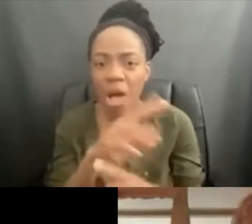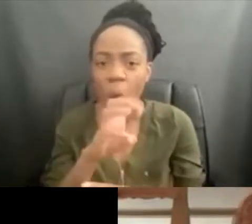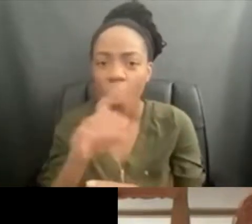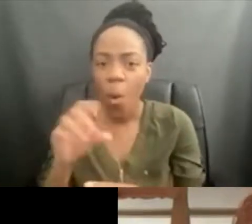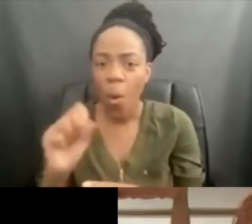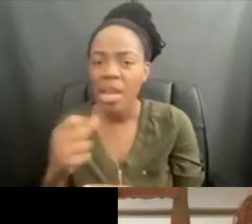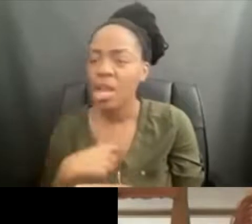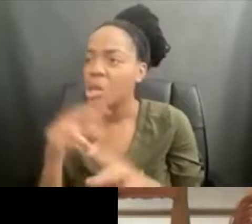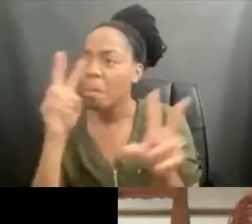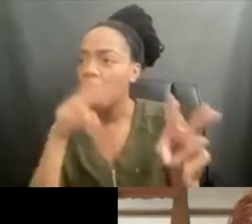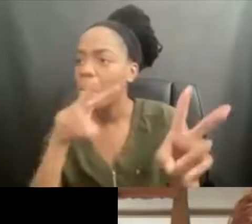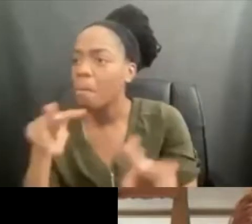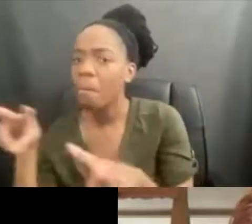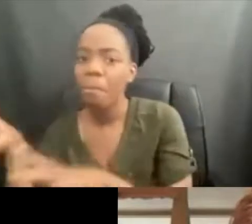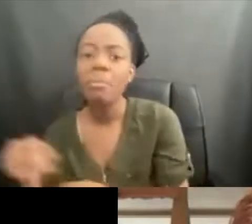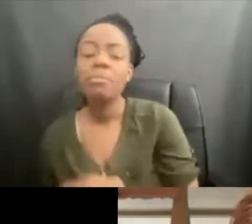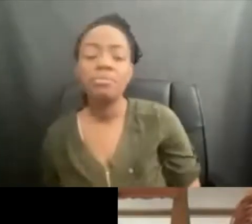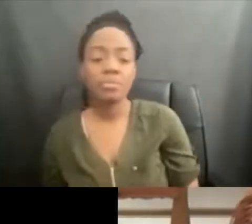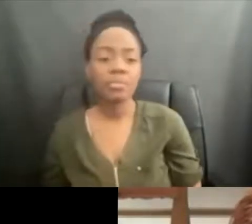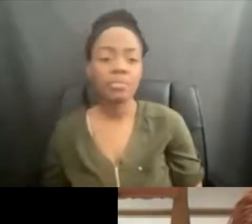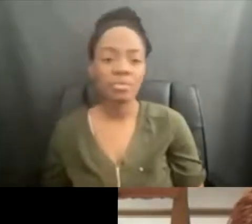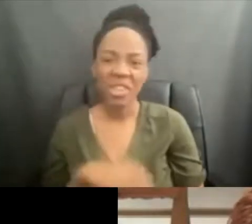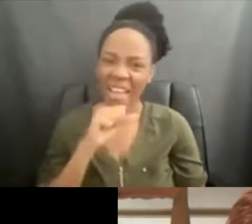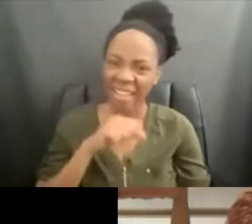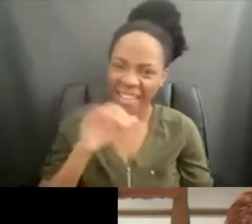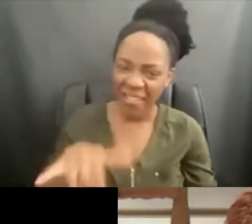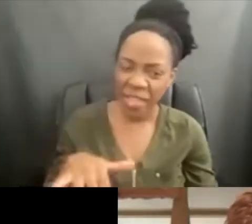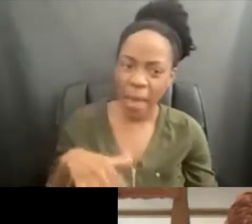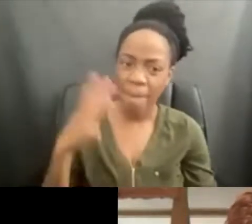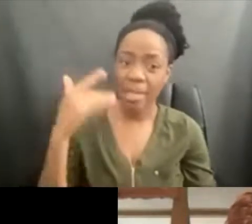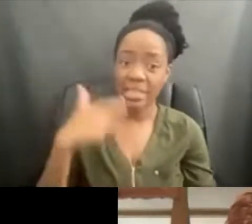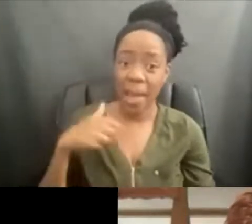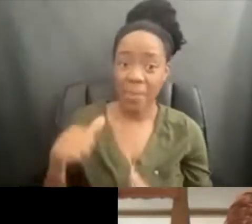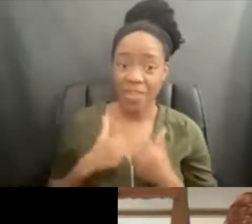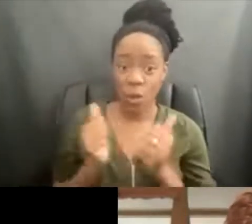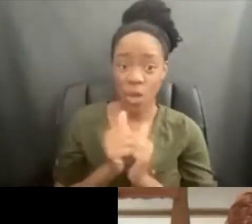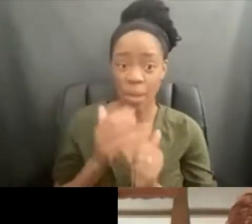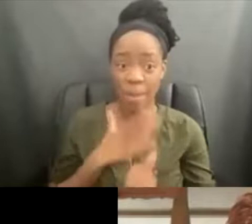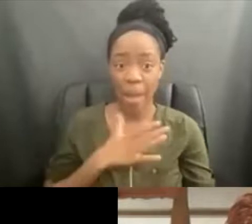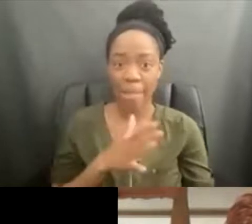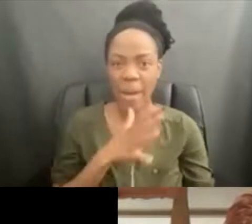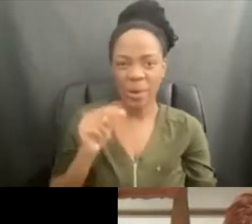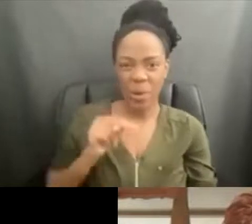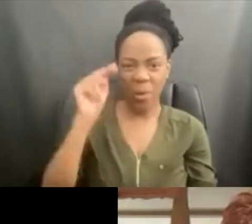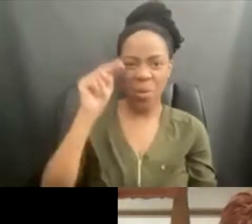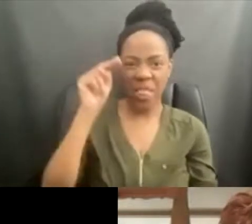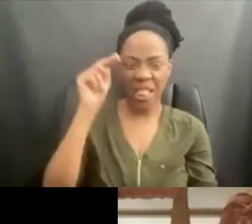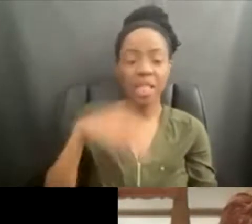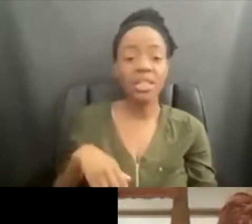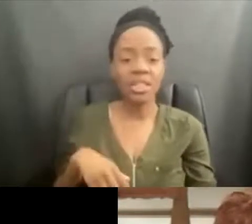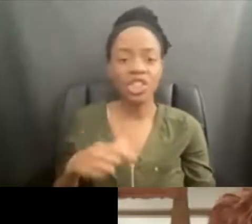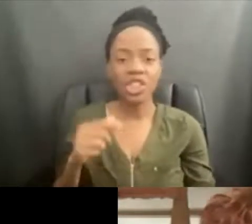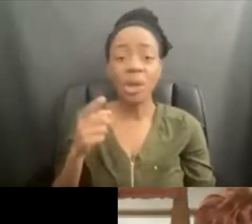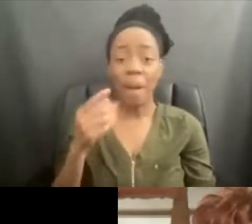everything. You know, I love that you said that because right now I'm living with my mom up north and she has a rose garden.